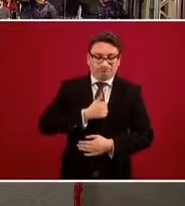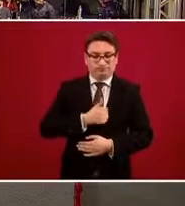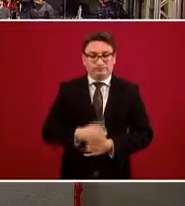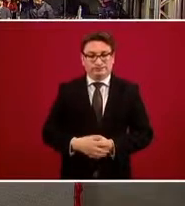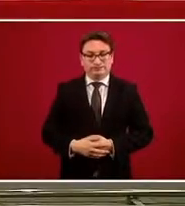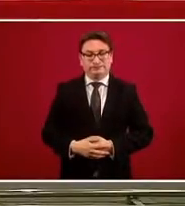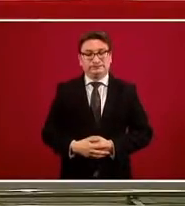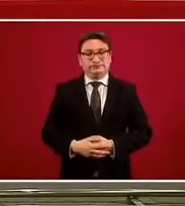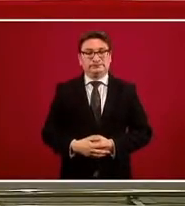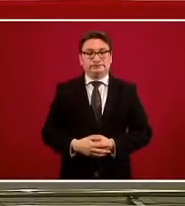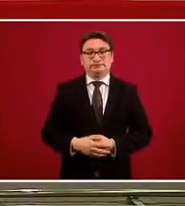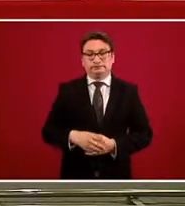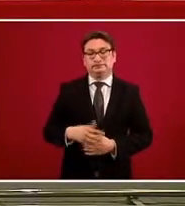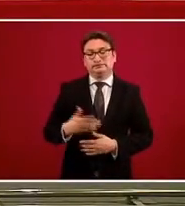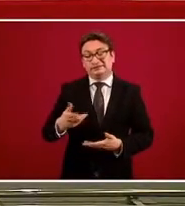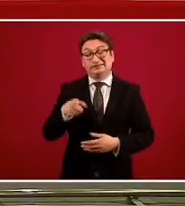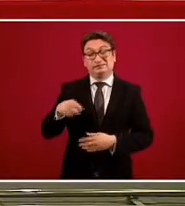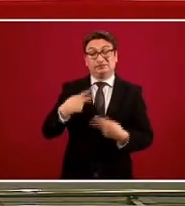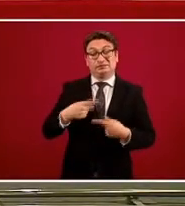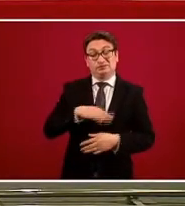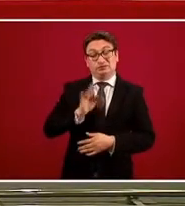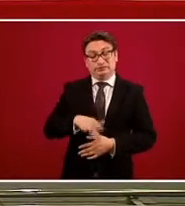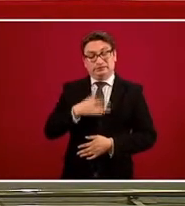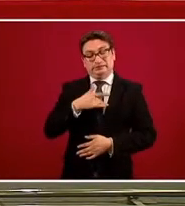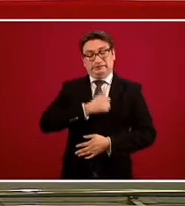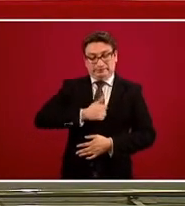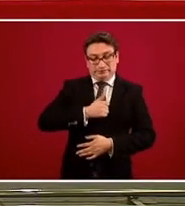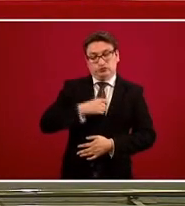Thank you. What an unfortunate situation.